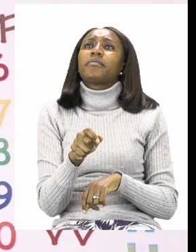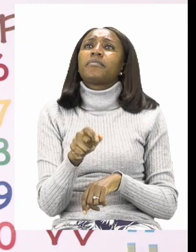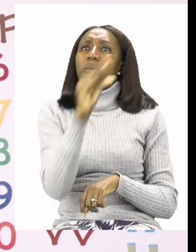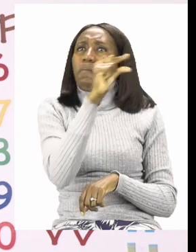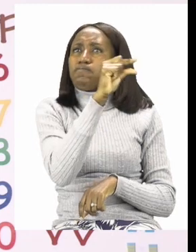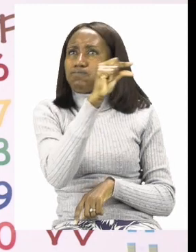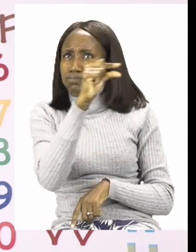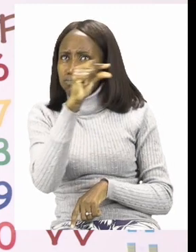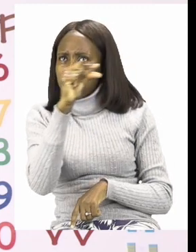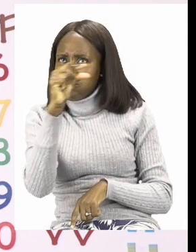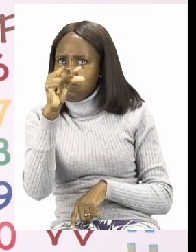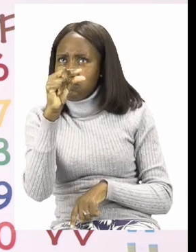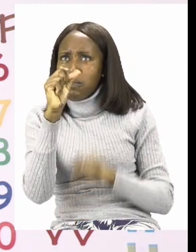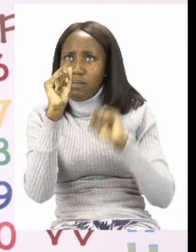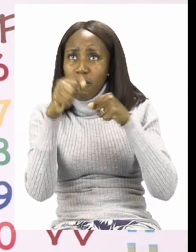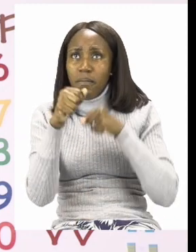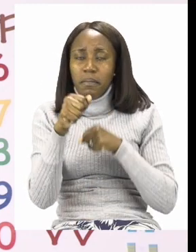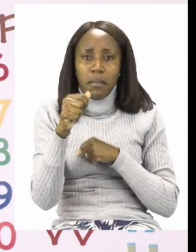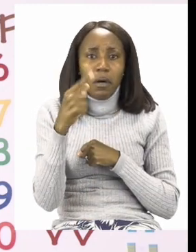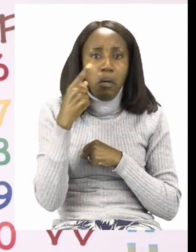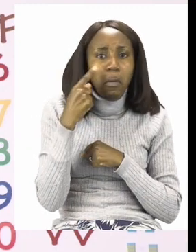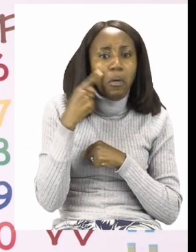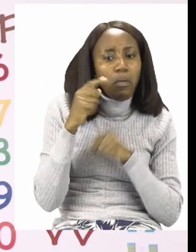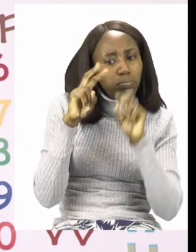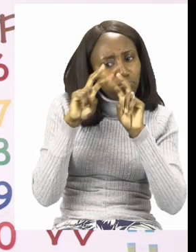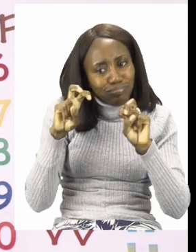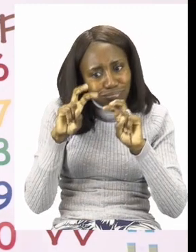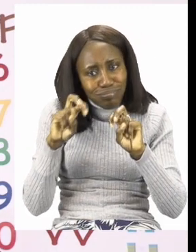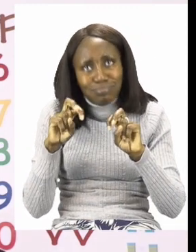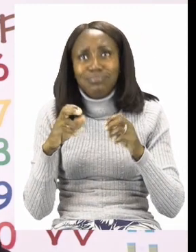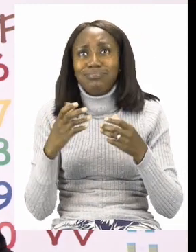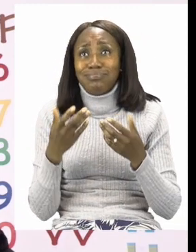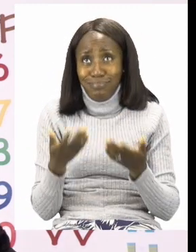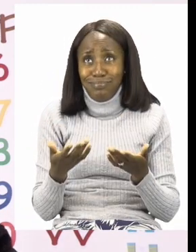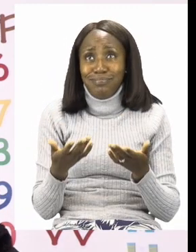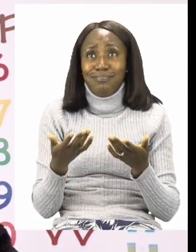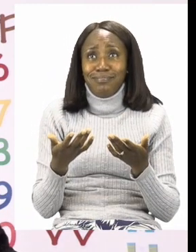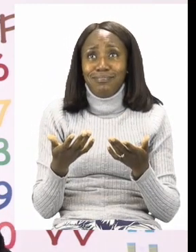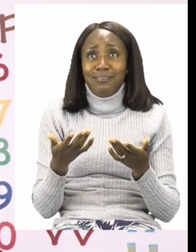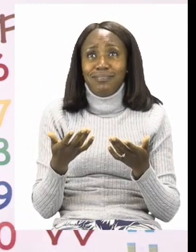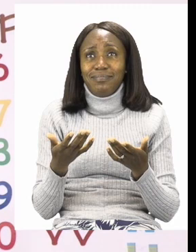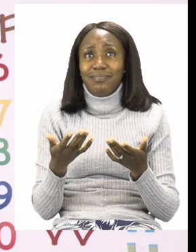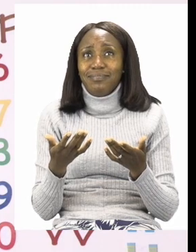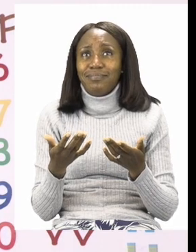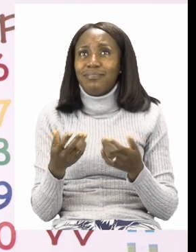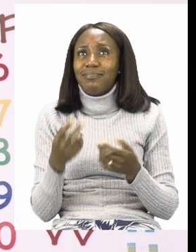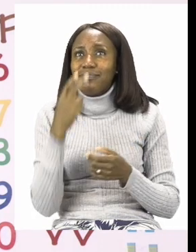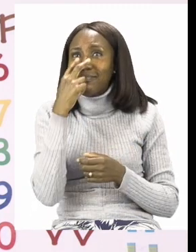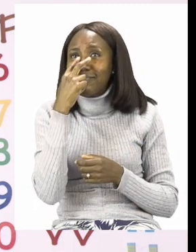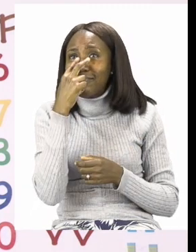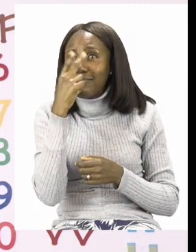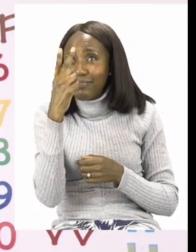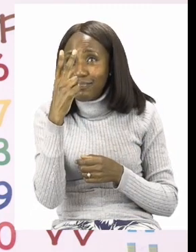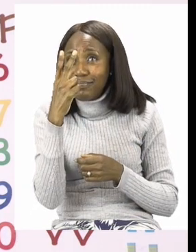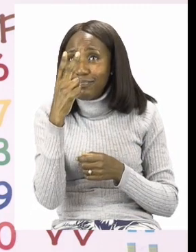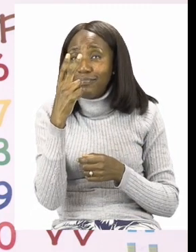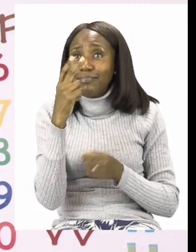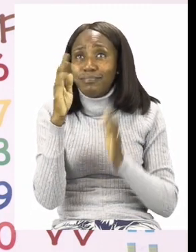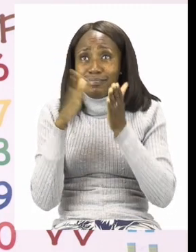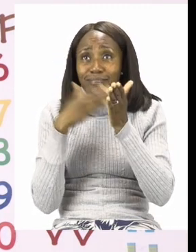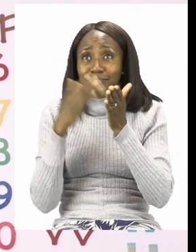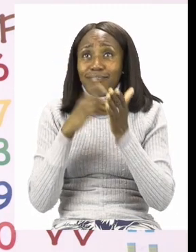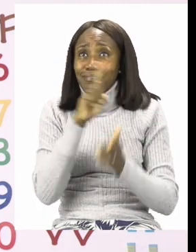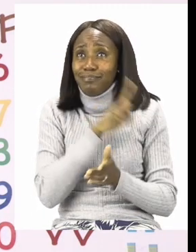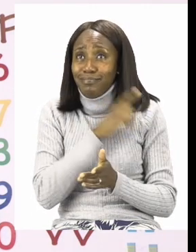have to find. Right. All the words that you will see on top of page 17, you